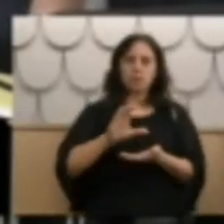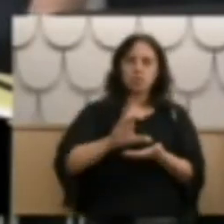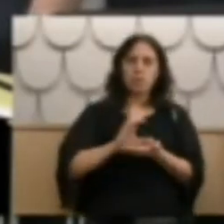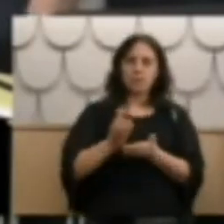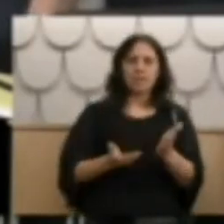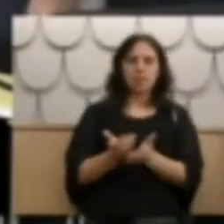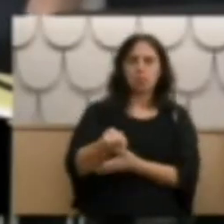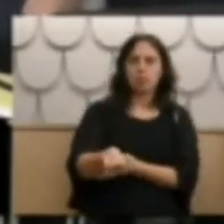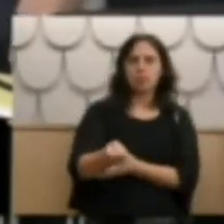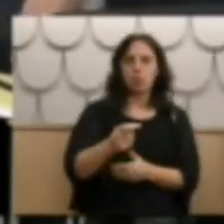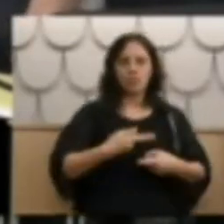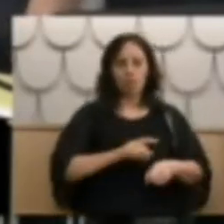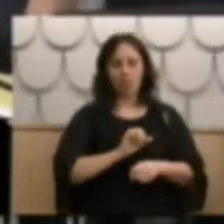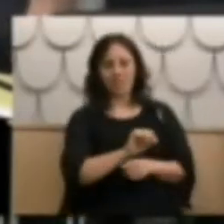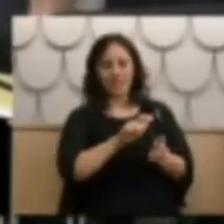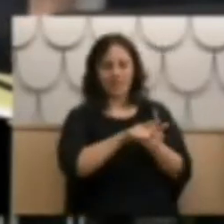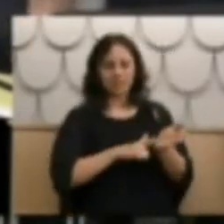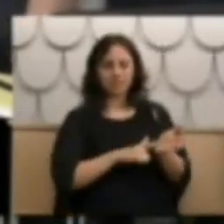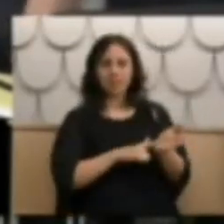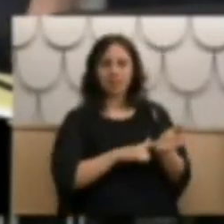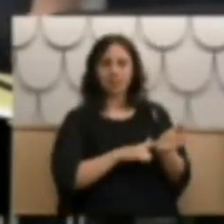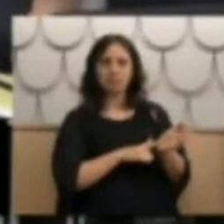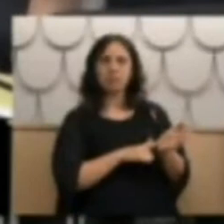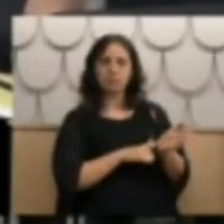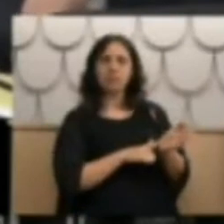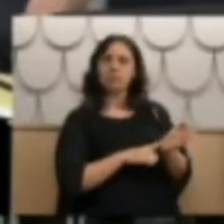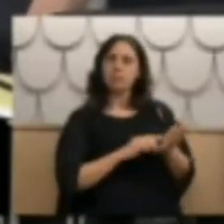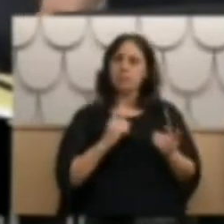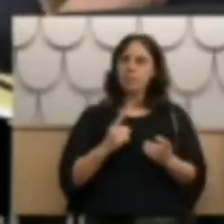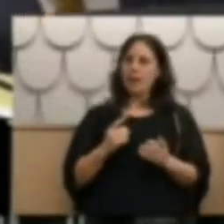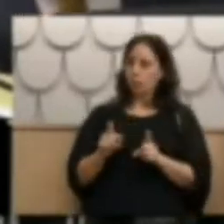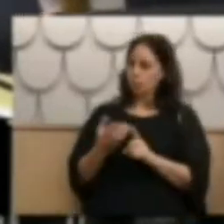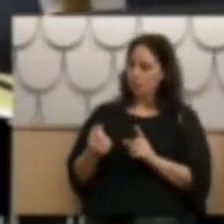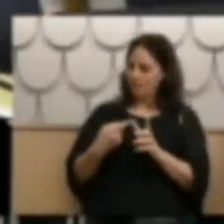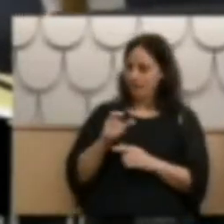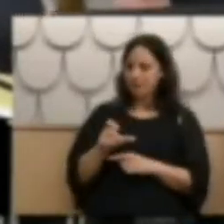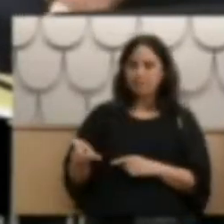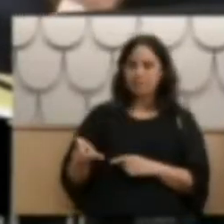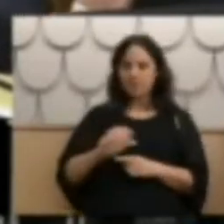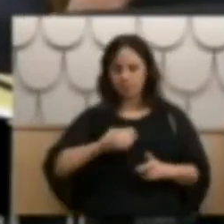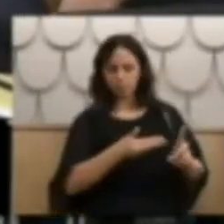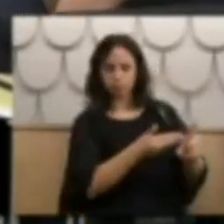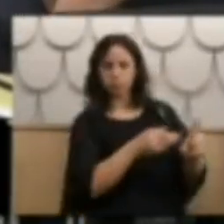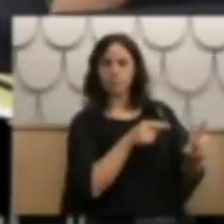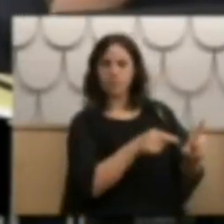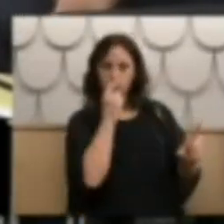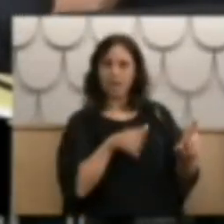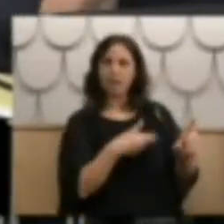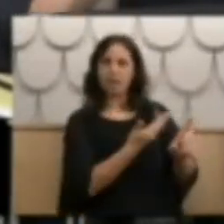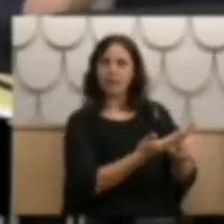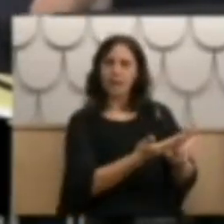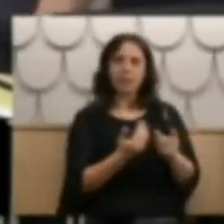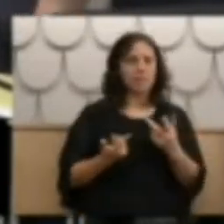legislation, even though there's ACC. So there are, in you know, ways you can go in. And I would